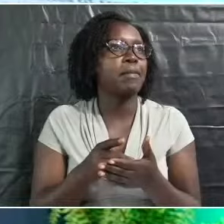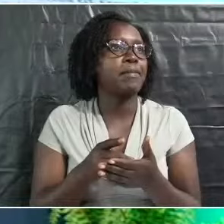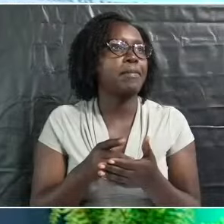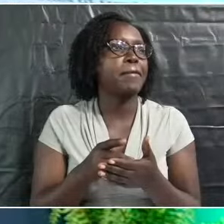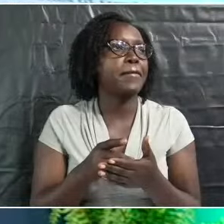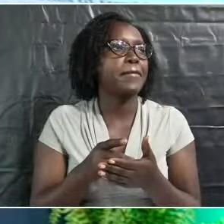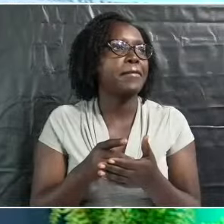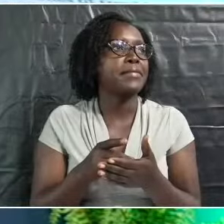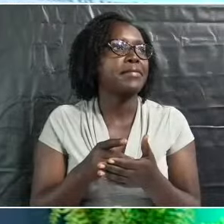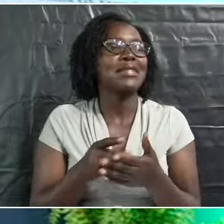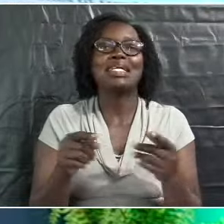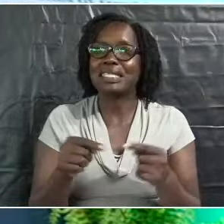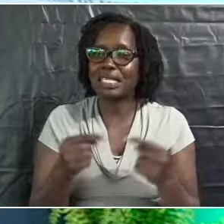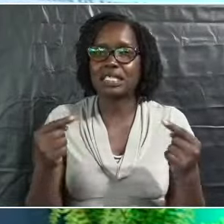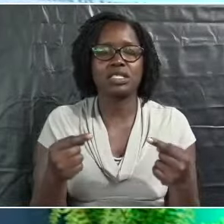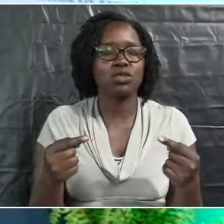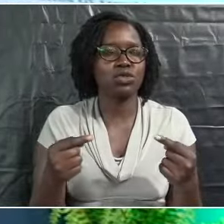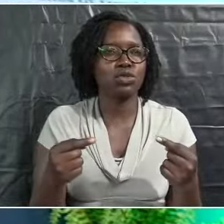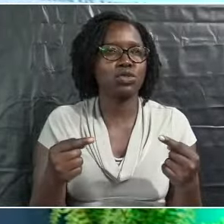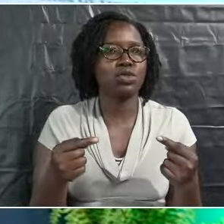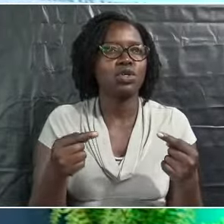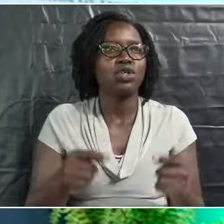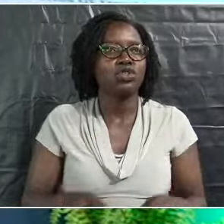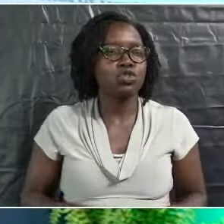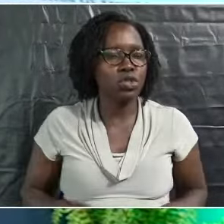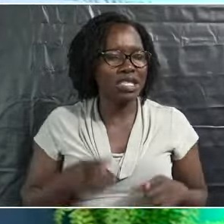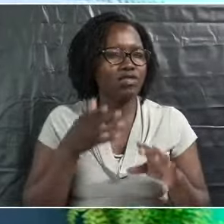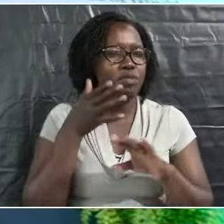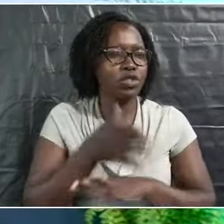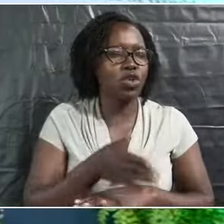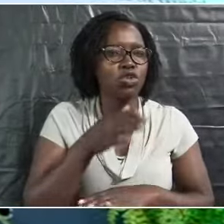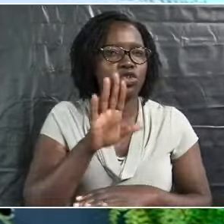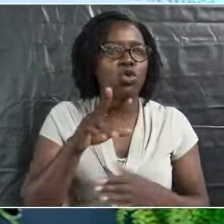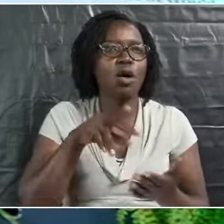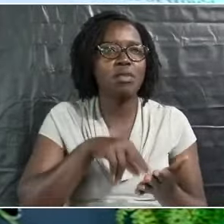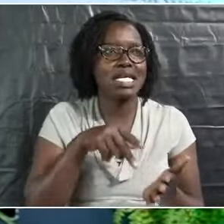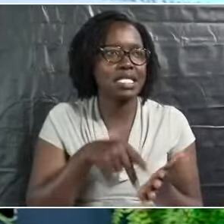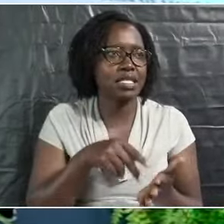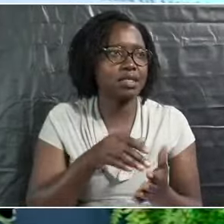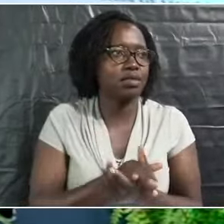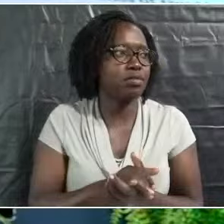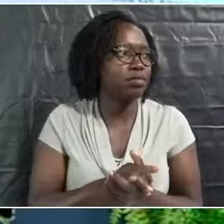That is a distortion, to live beyond your means.